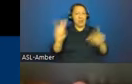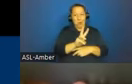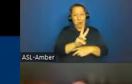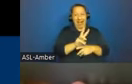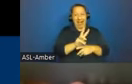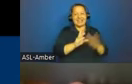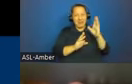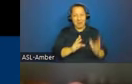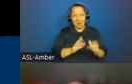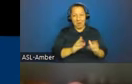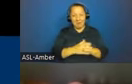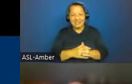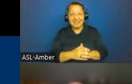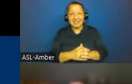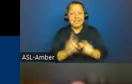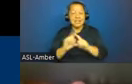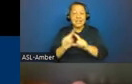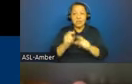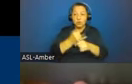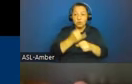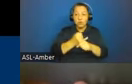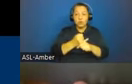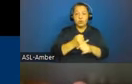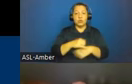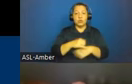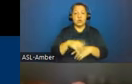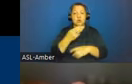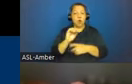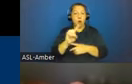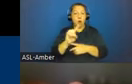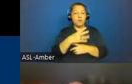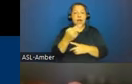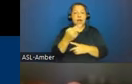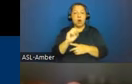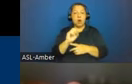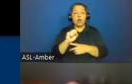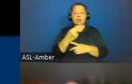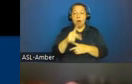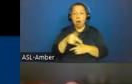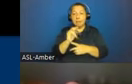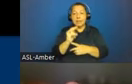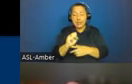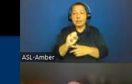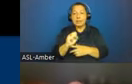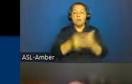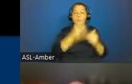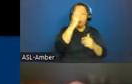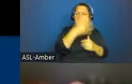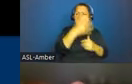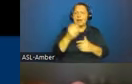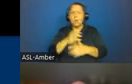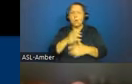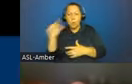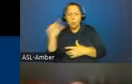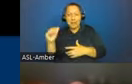like Harvard and Johns Hopkins, both men and women, made their way across the country to the rail, mining, and